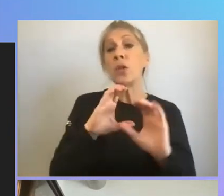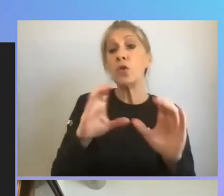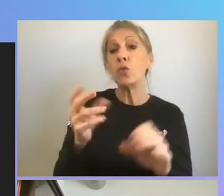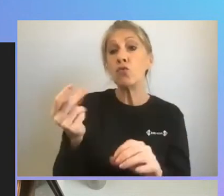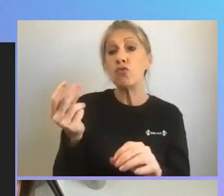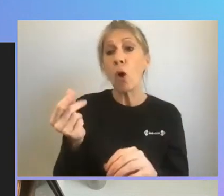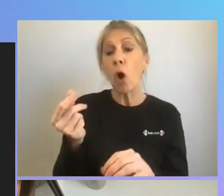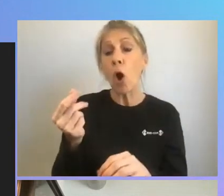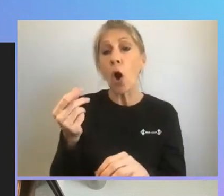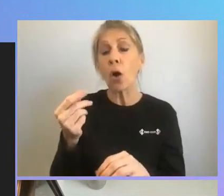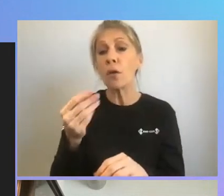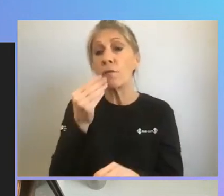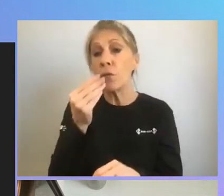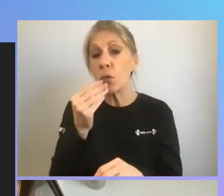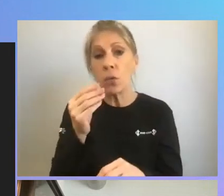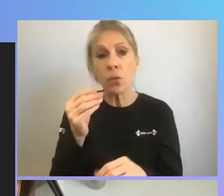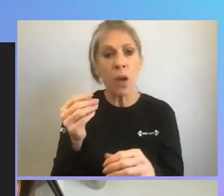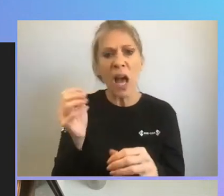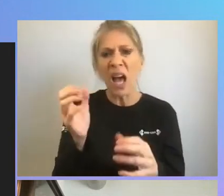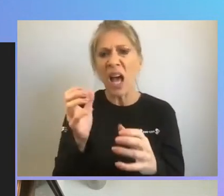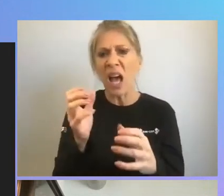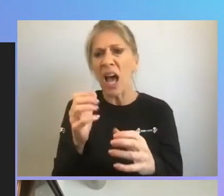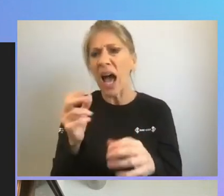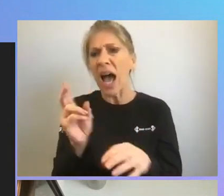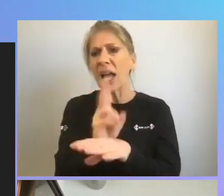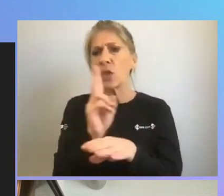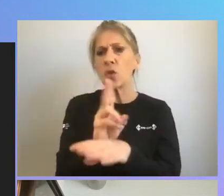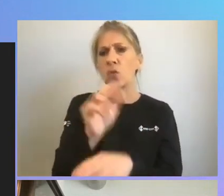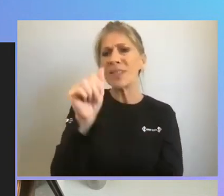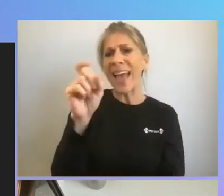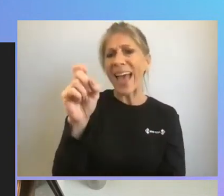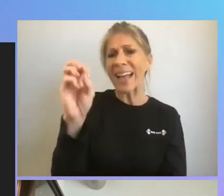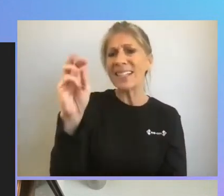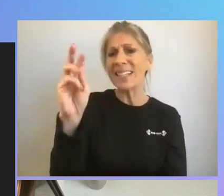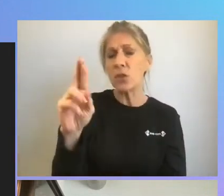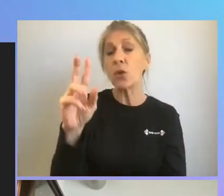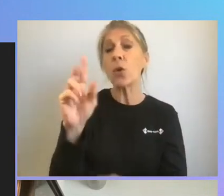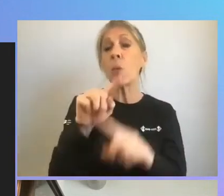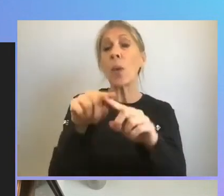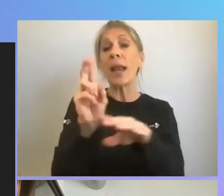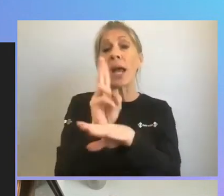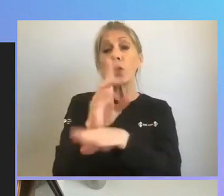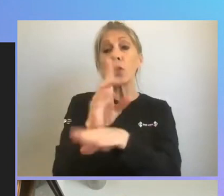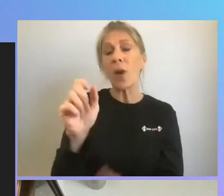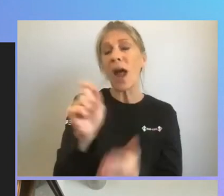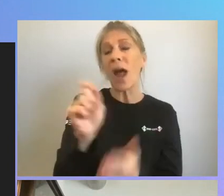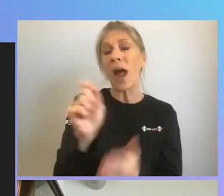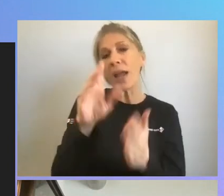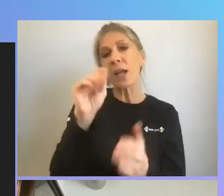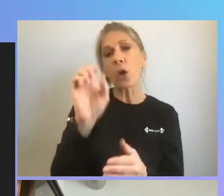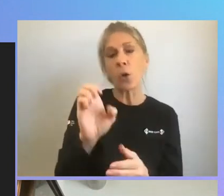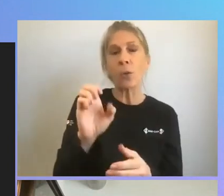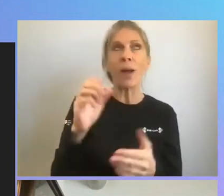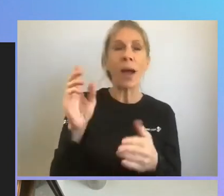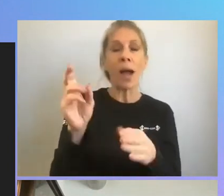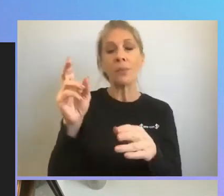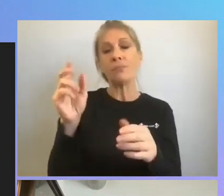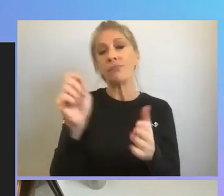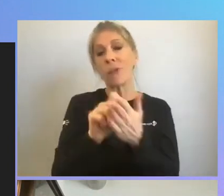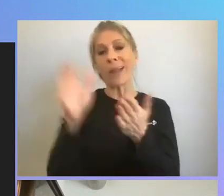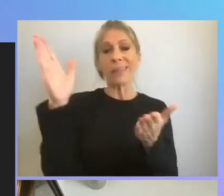the heck out of all of our products. I use Axe Auditor daily when I write code. I write a lot less code these days as a product manager, a lot more